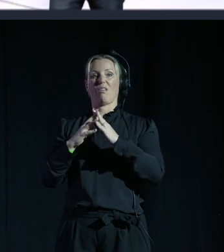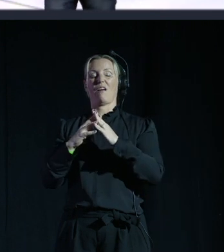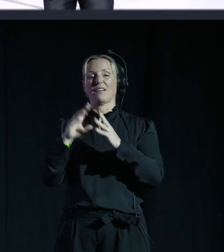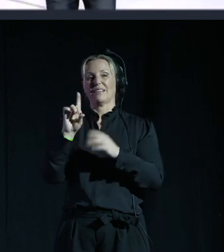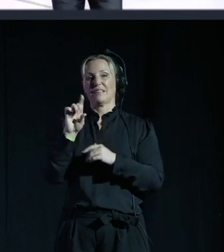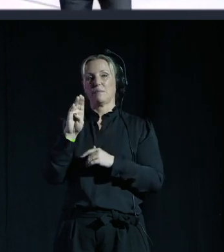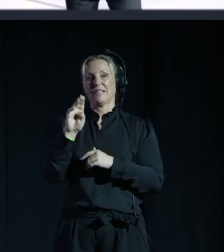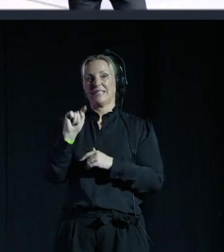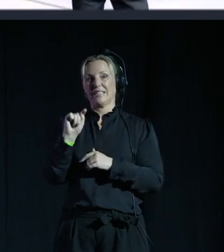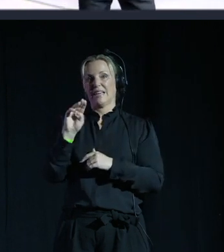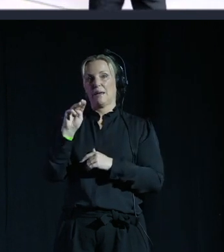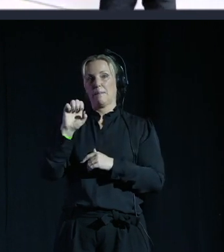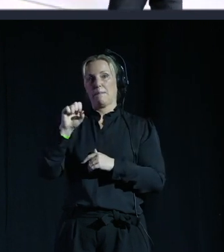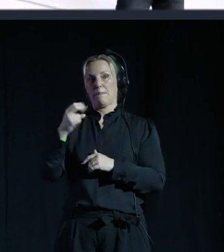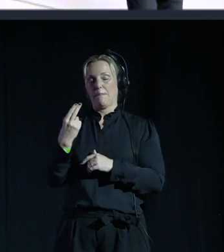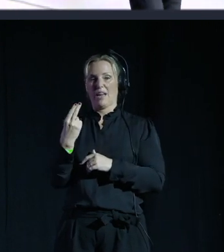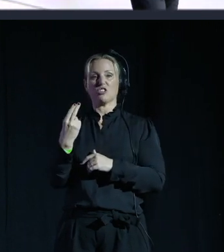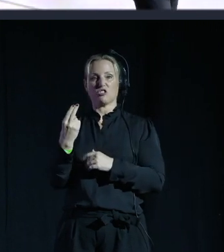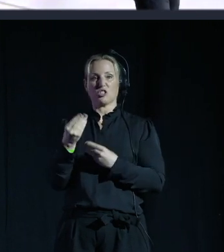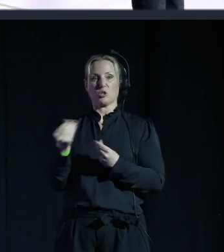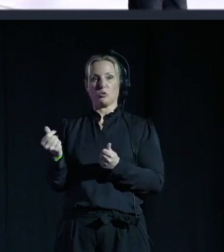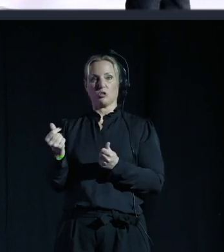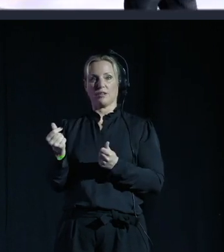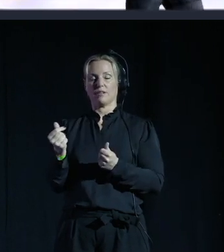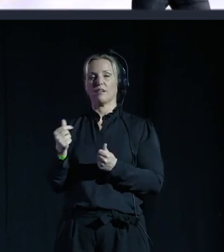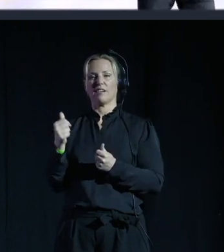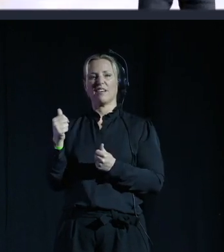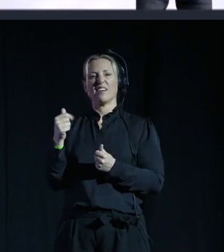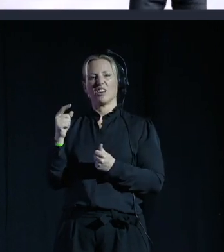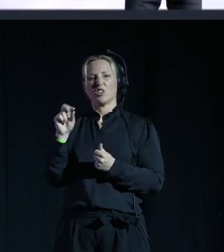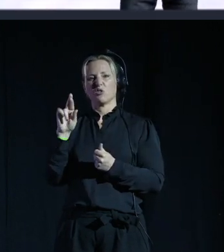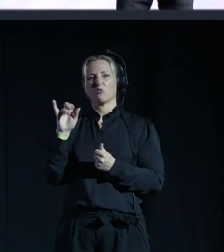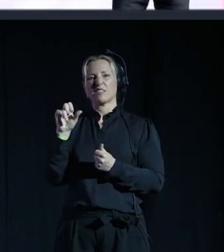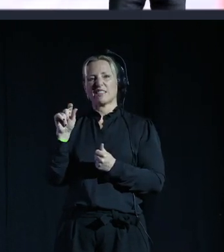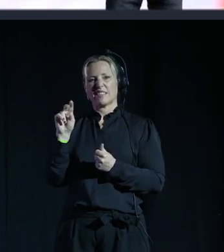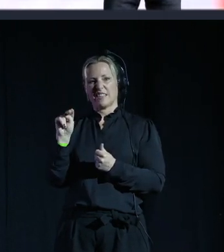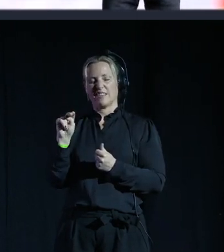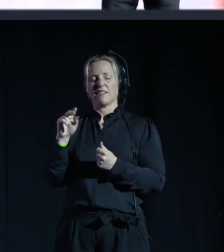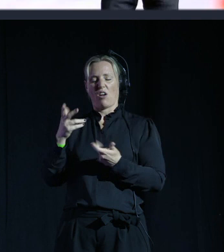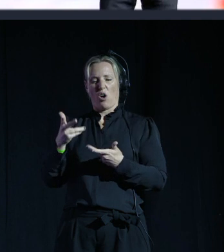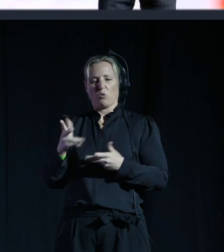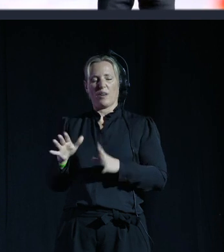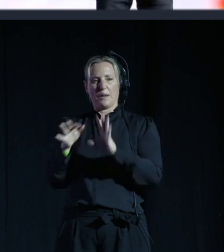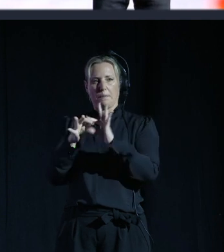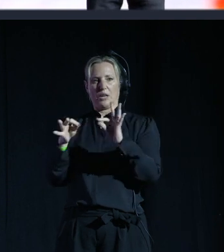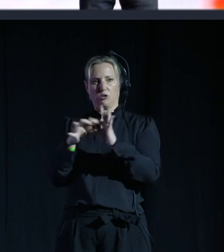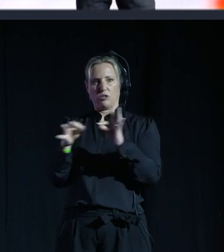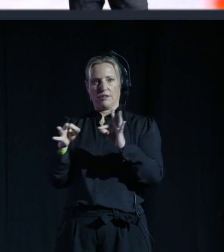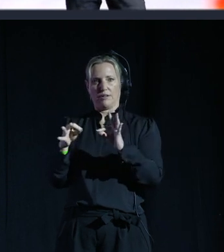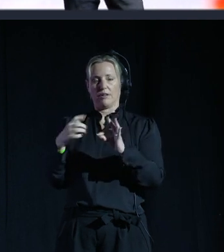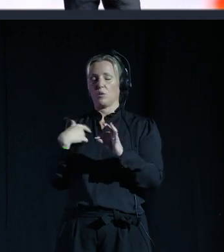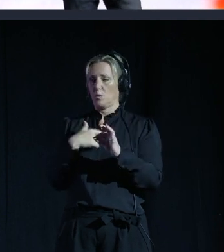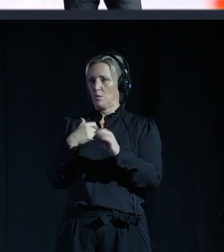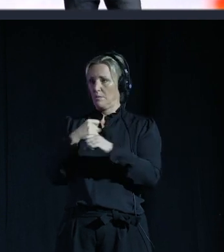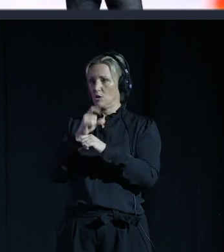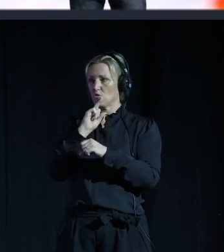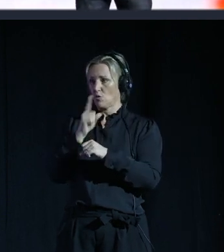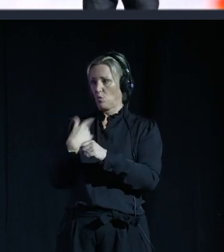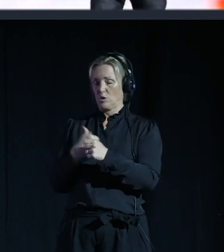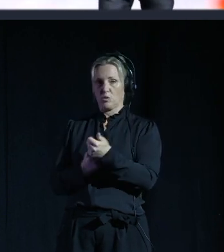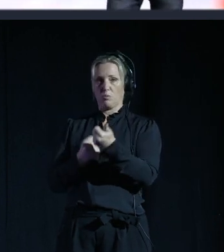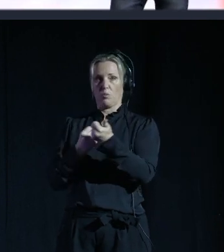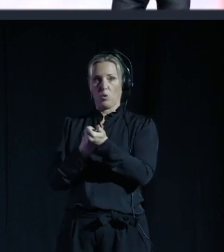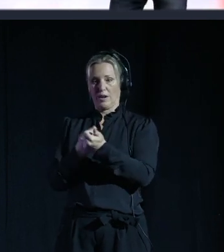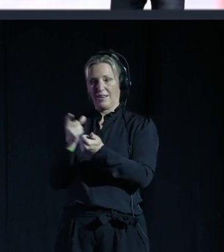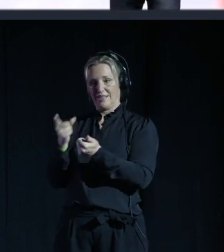solution. Now, Tristan mentioned this earlier. This has been a focus of ours, and we want to make sure that we're supporting these types of patterns as we see all of you adopting them